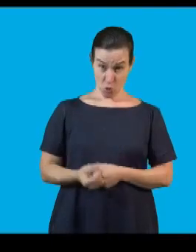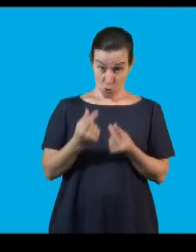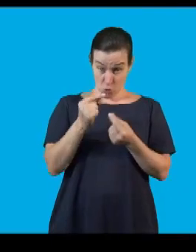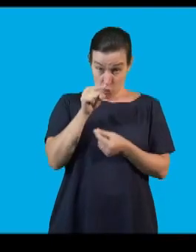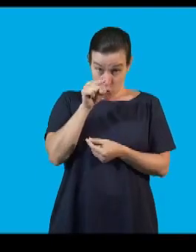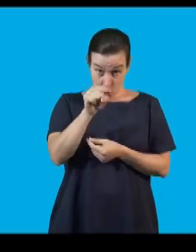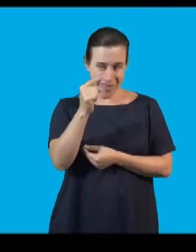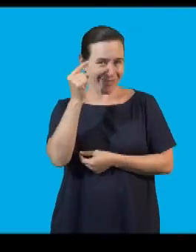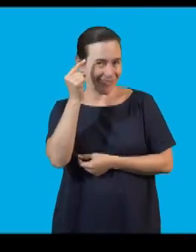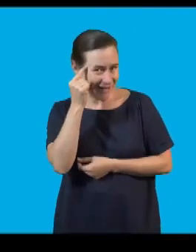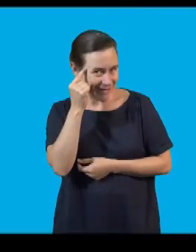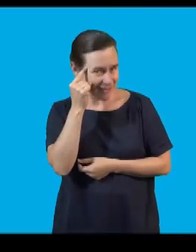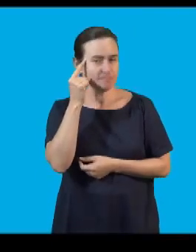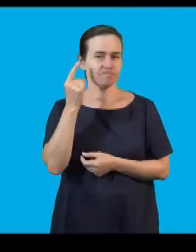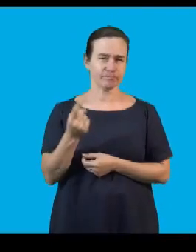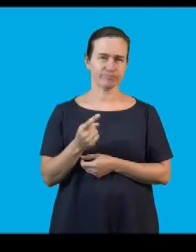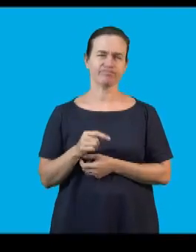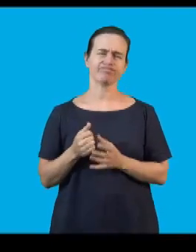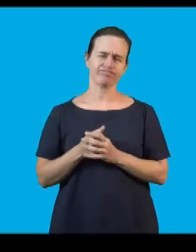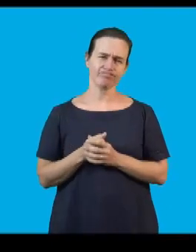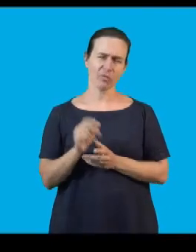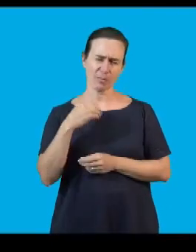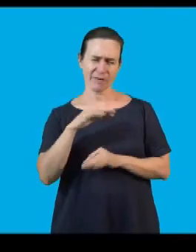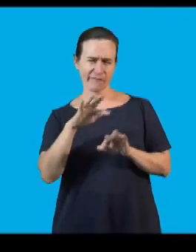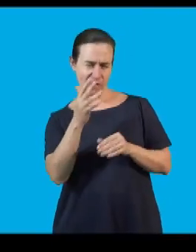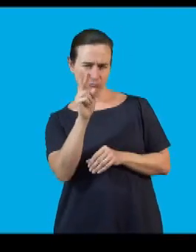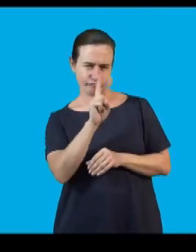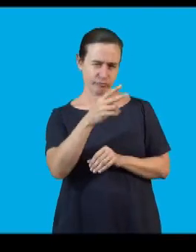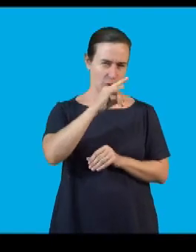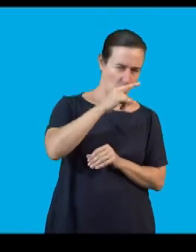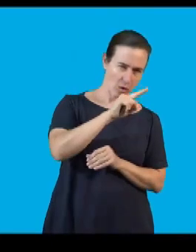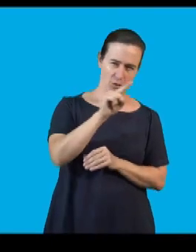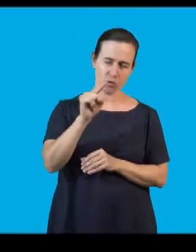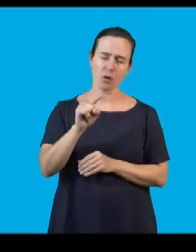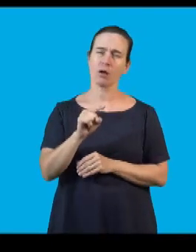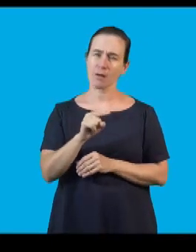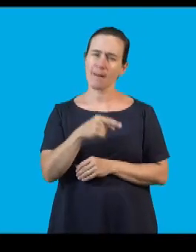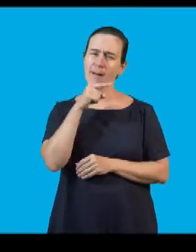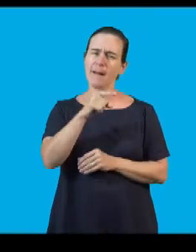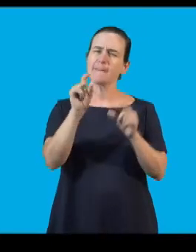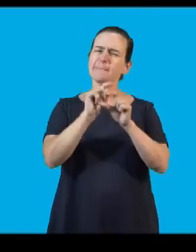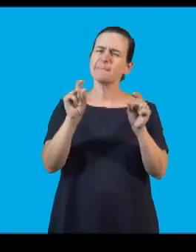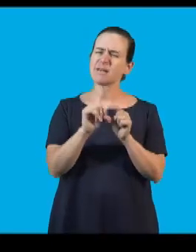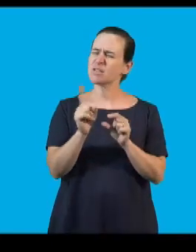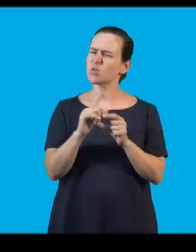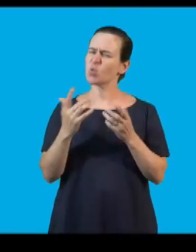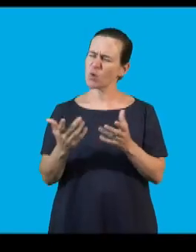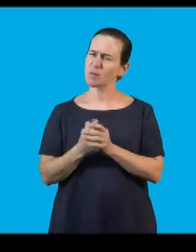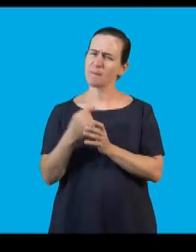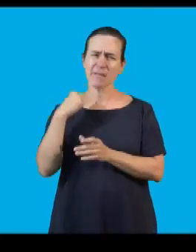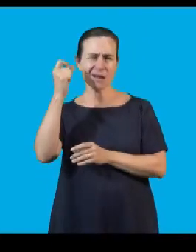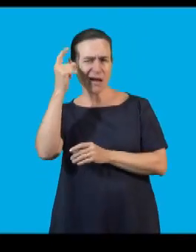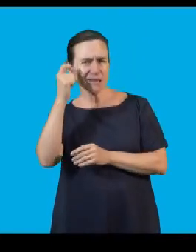you think, all right? So after you've judged what you've read in the cartoon, what message does it leave you